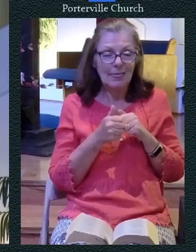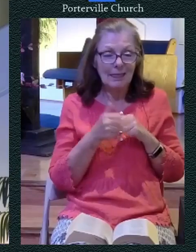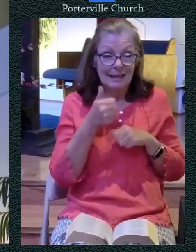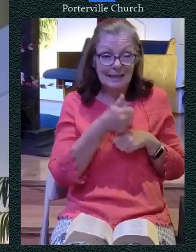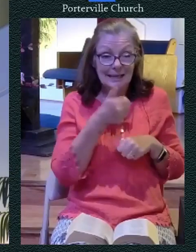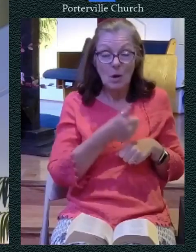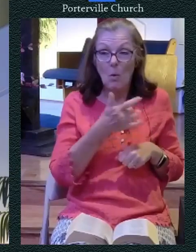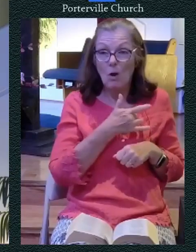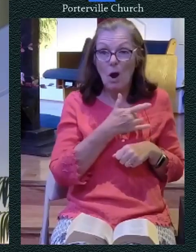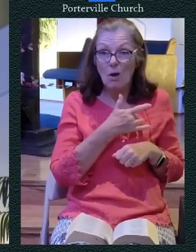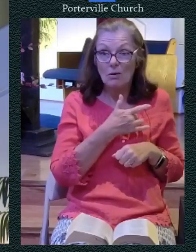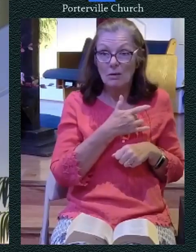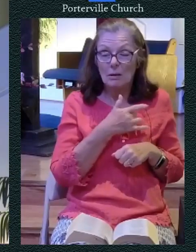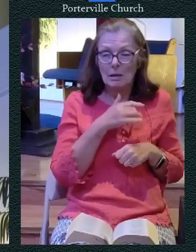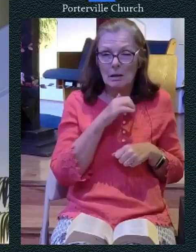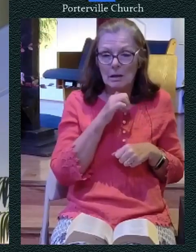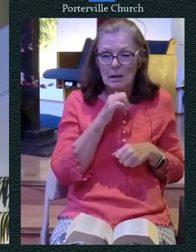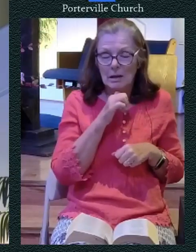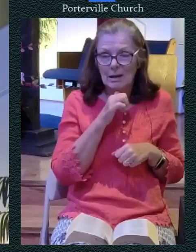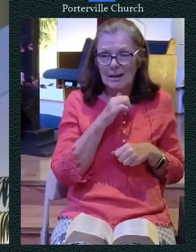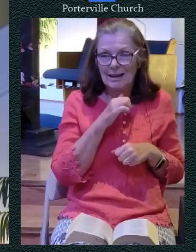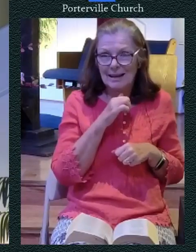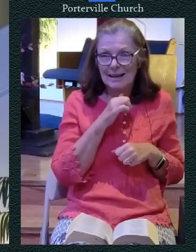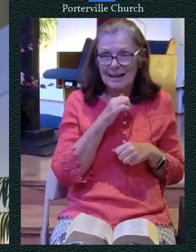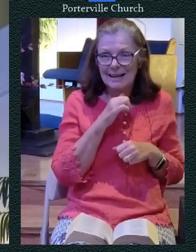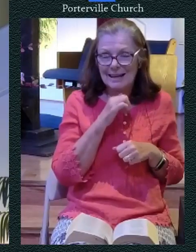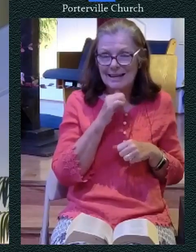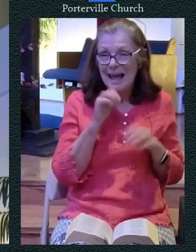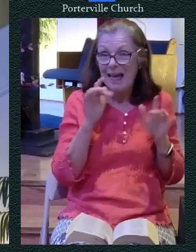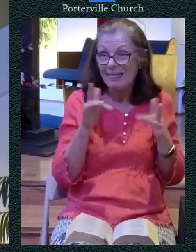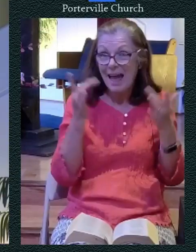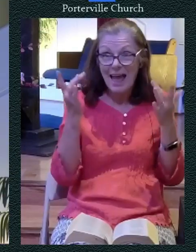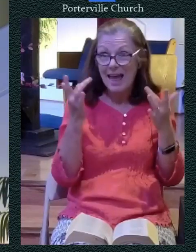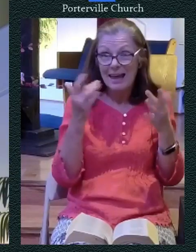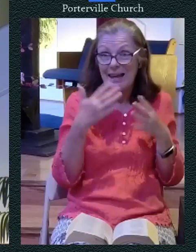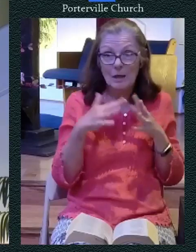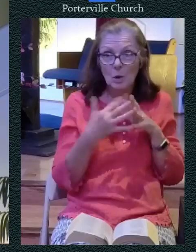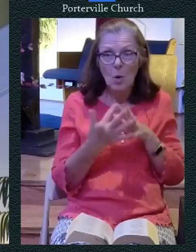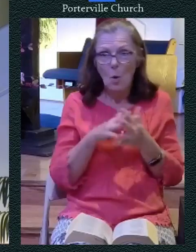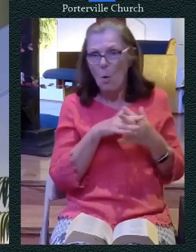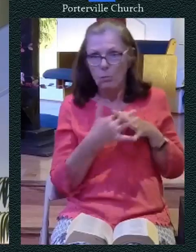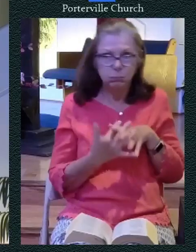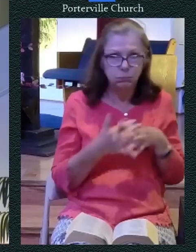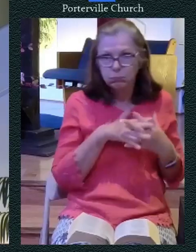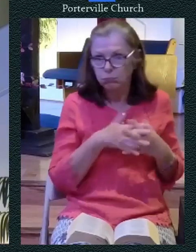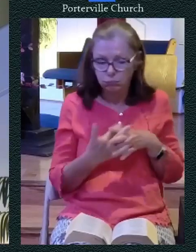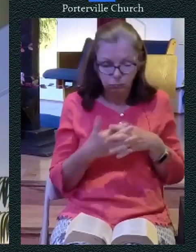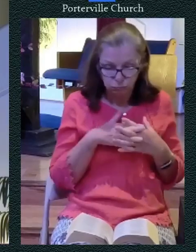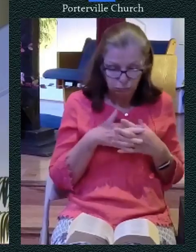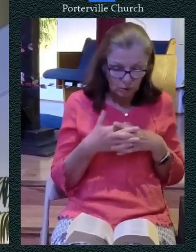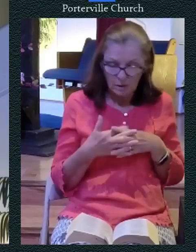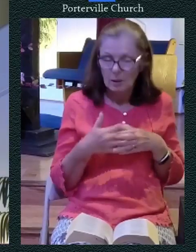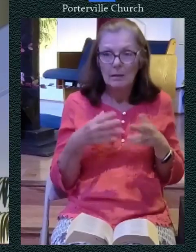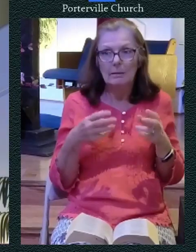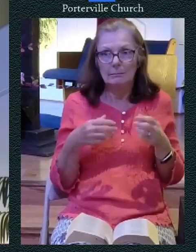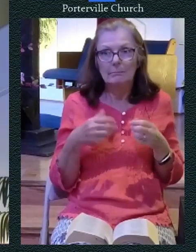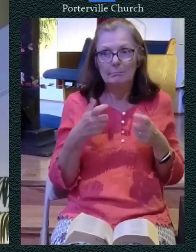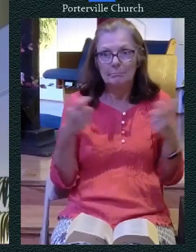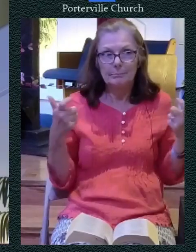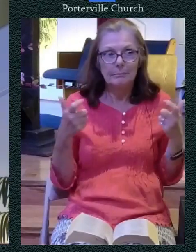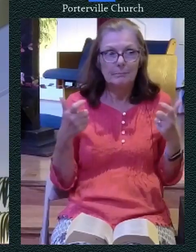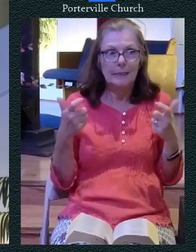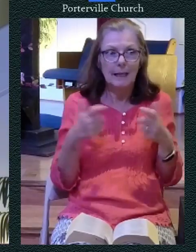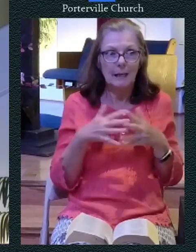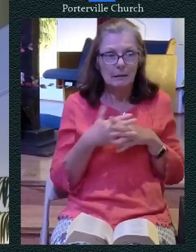wrestle. The expressions are pretty intense. And then he says in verse 2, I